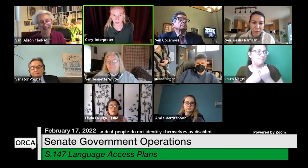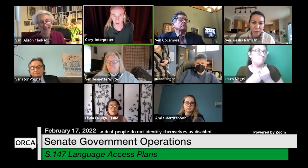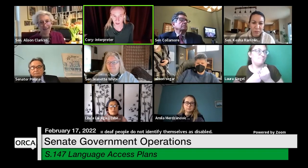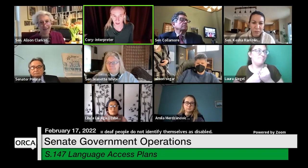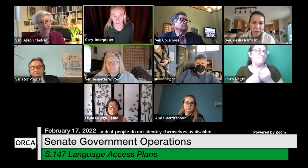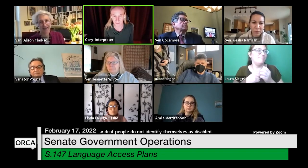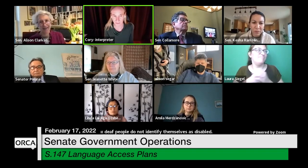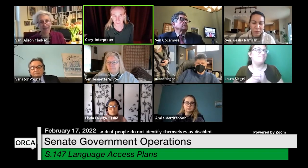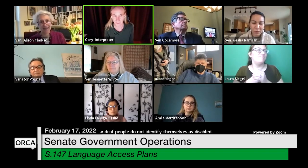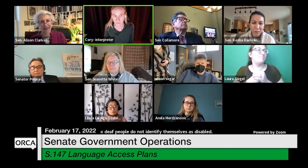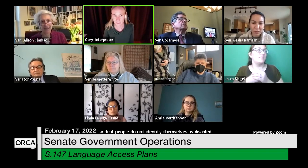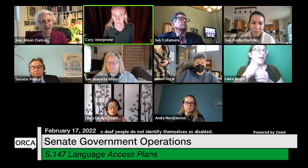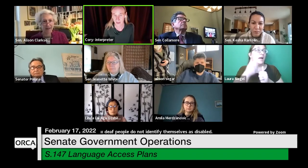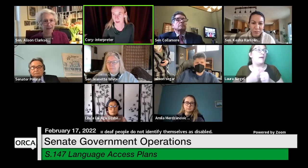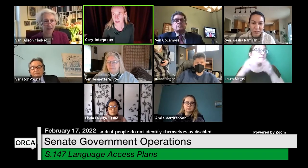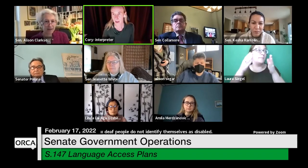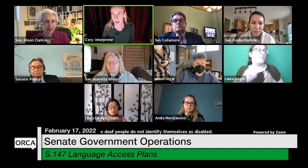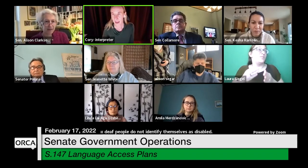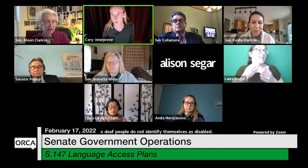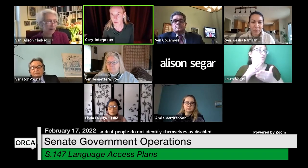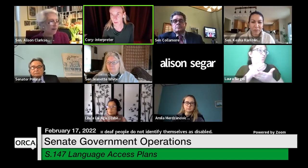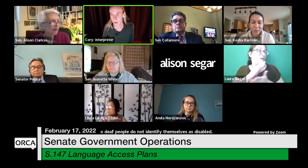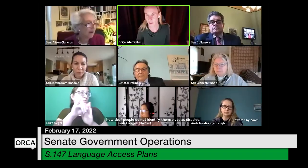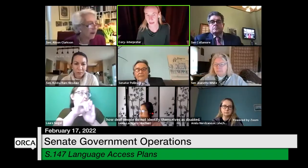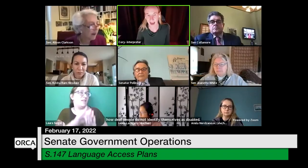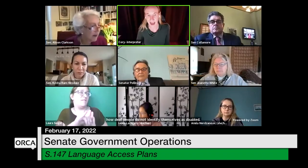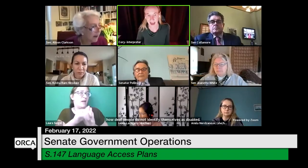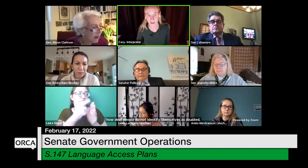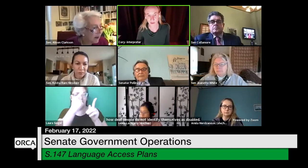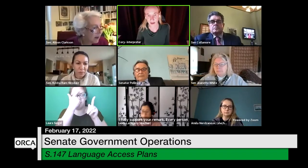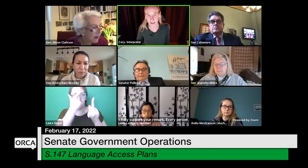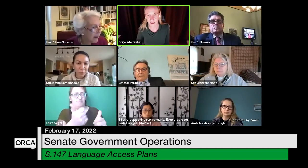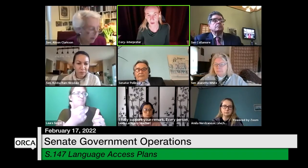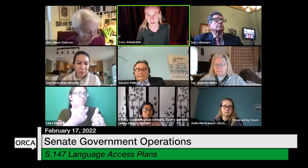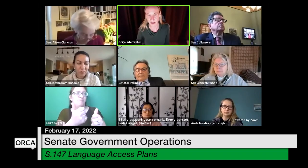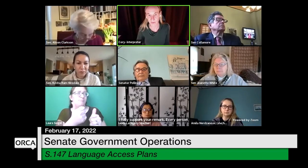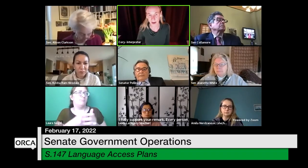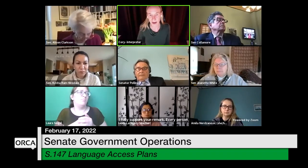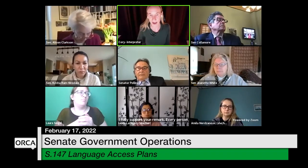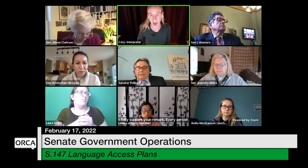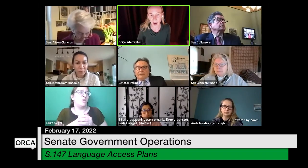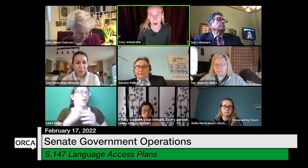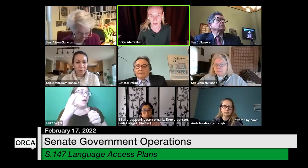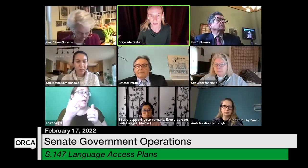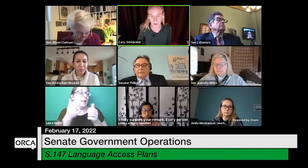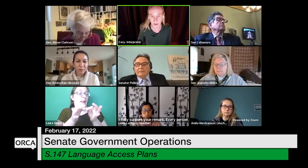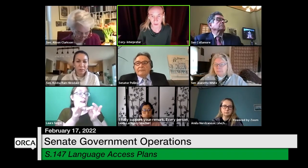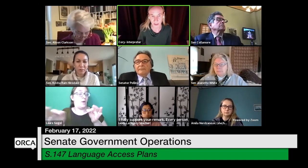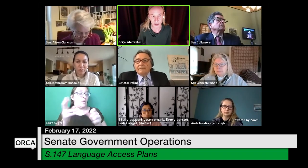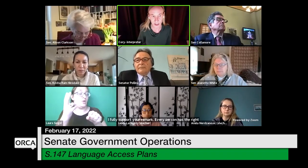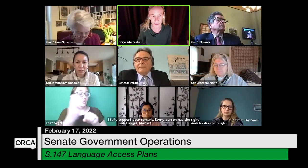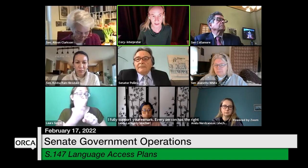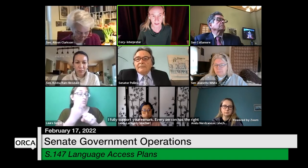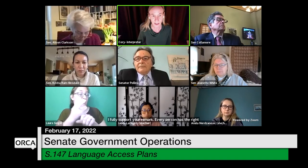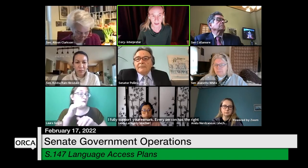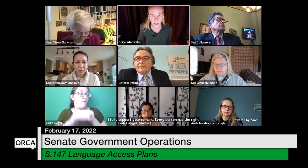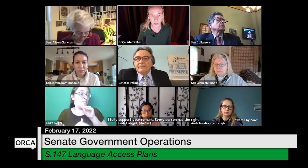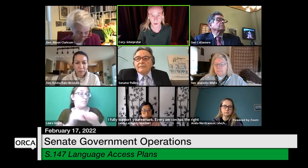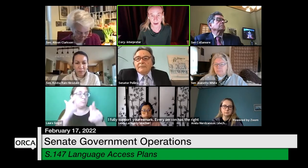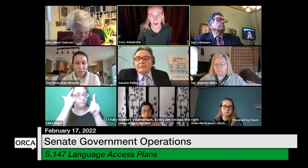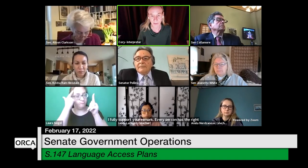support your remark. Every person has the right to identify however they wish